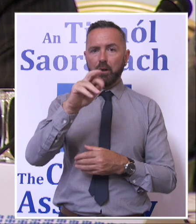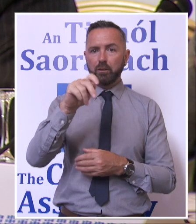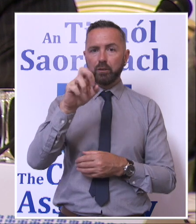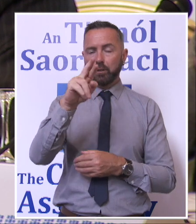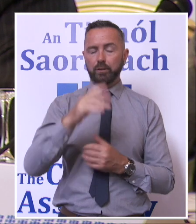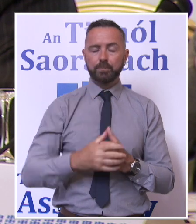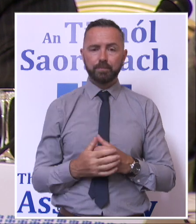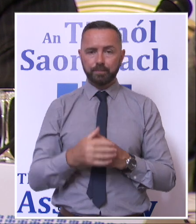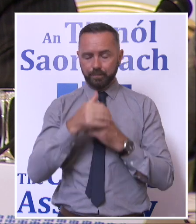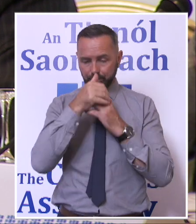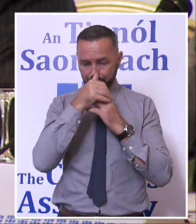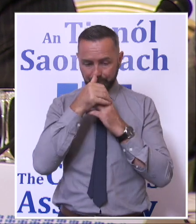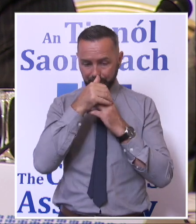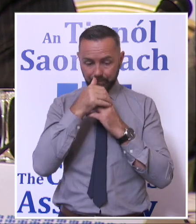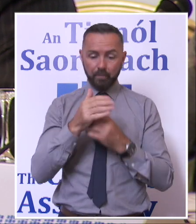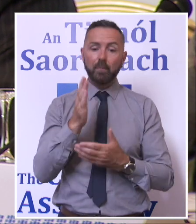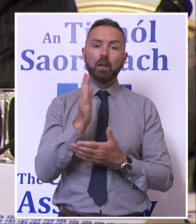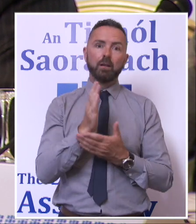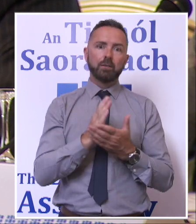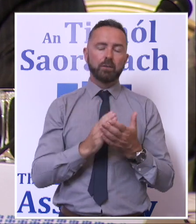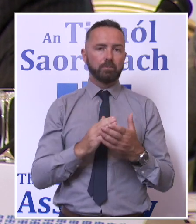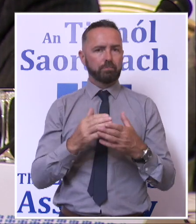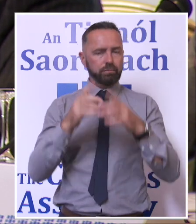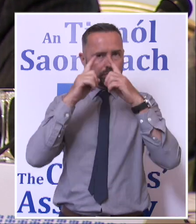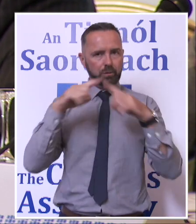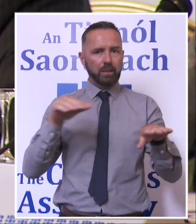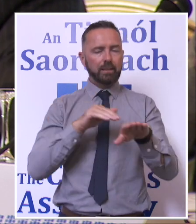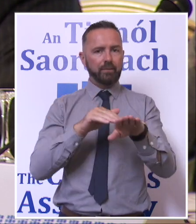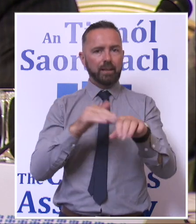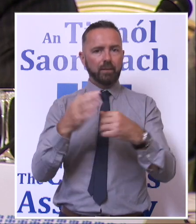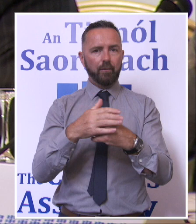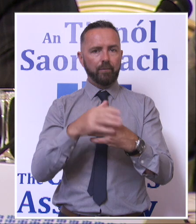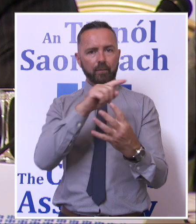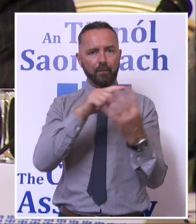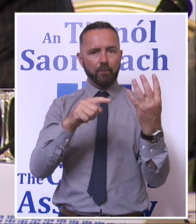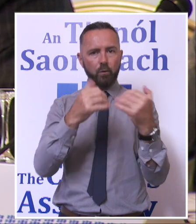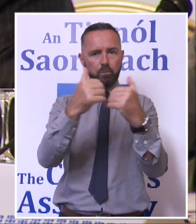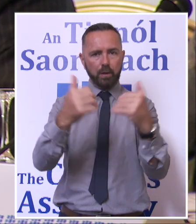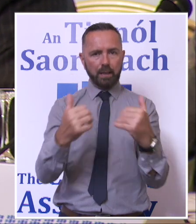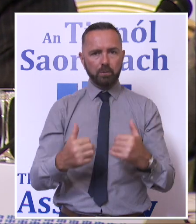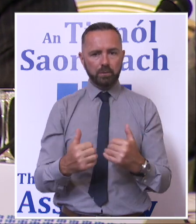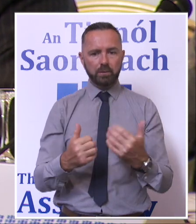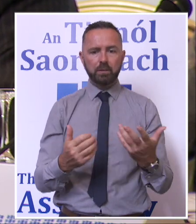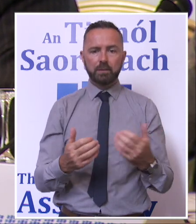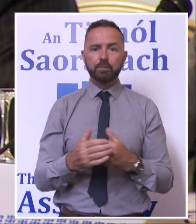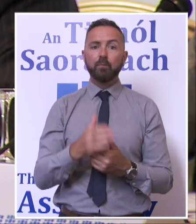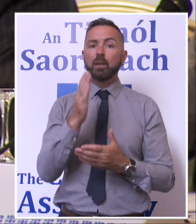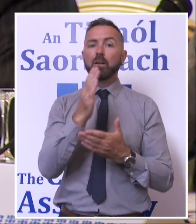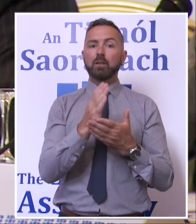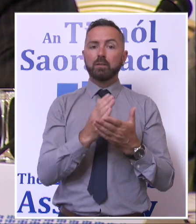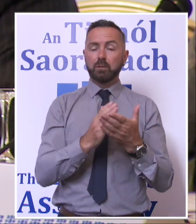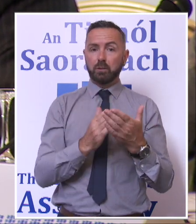colourful consequences of the establishment of the 4 local authority model. Some were stifled at inception, some